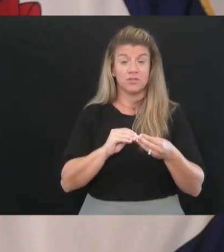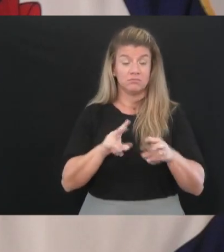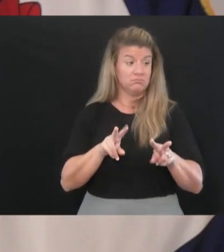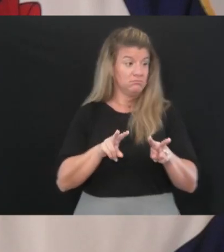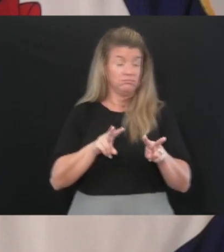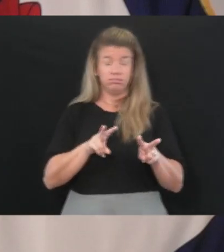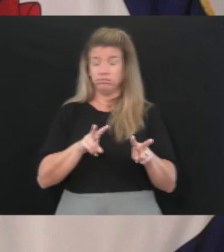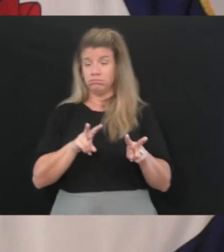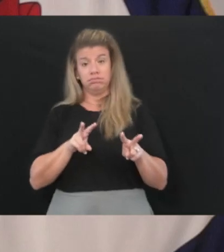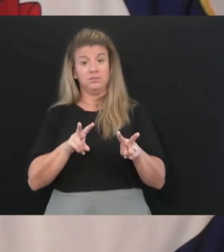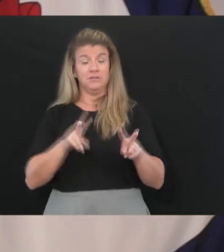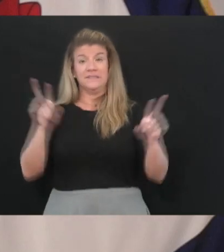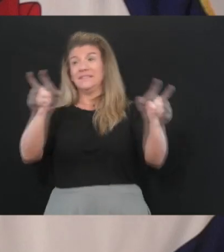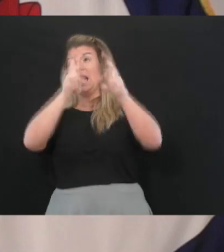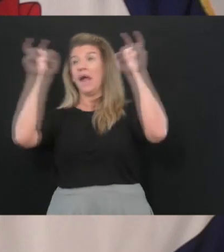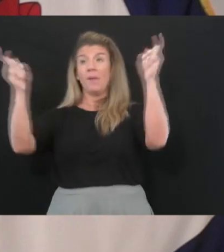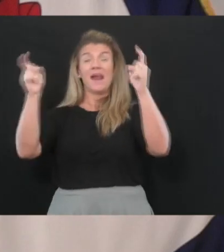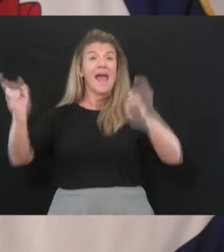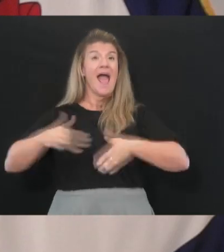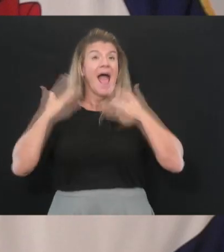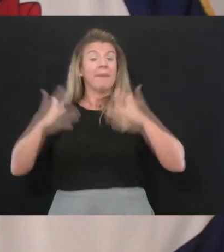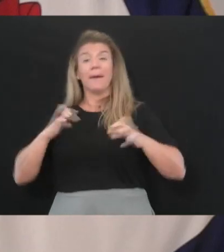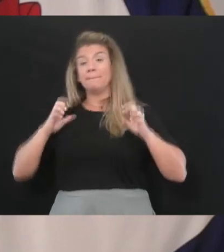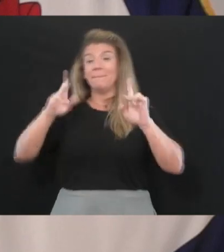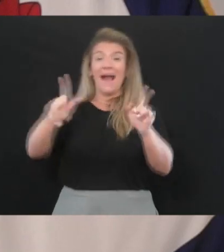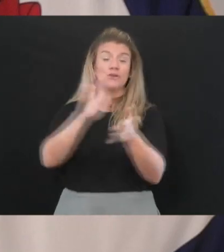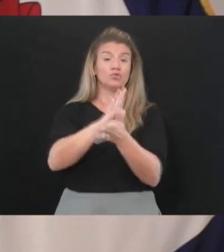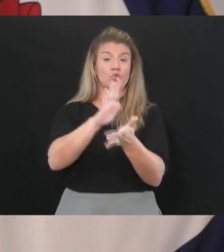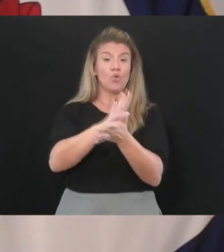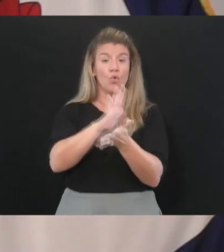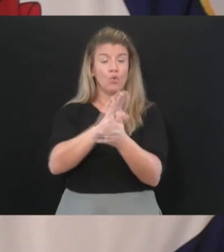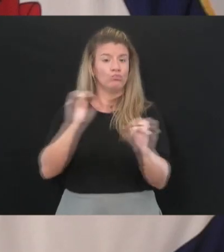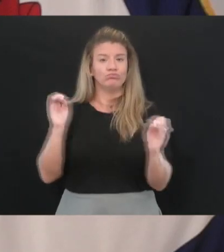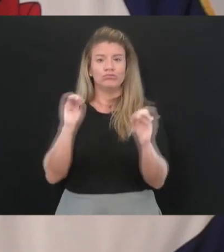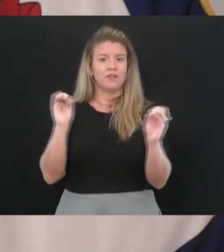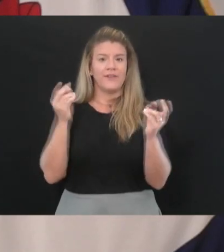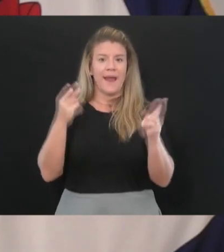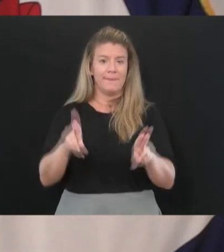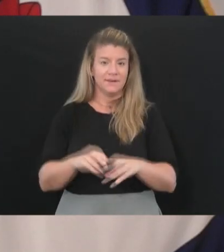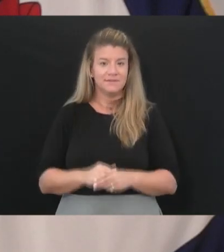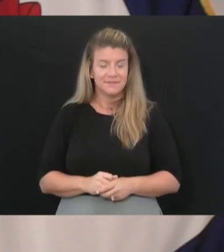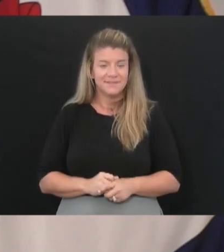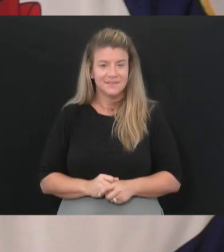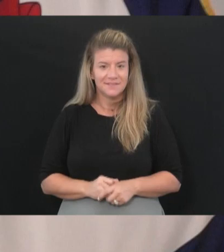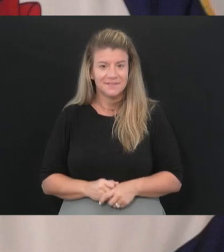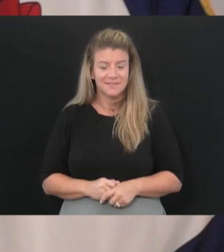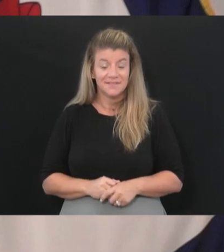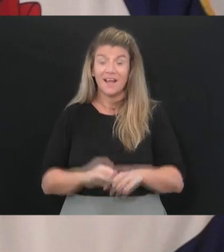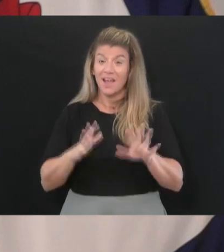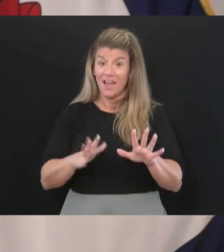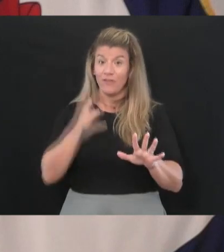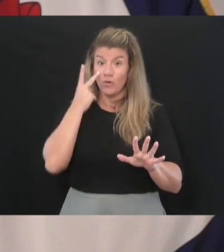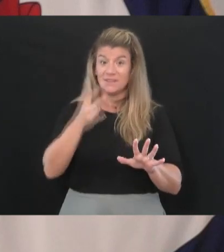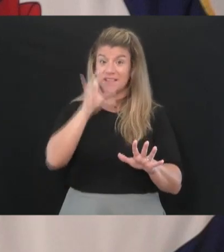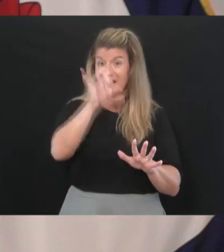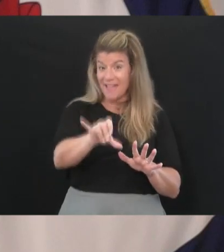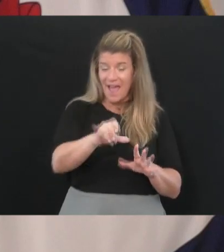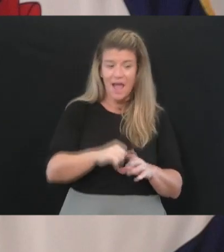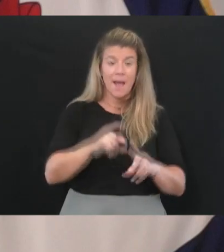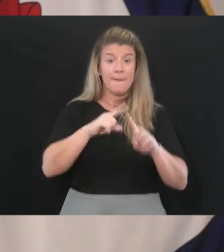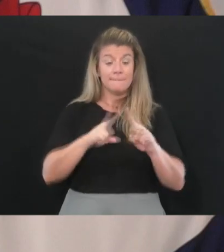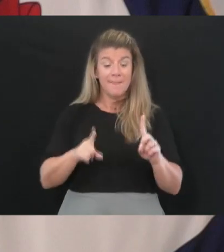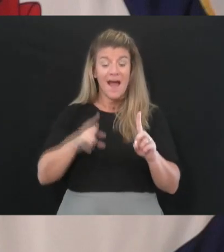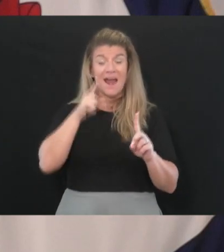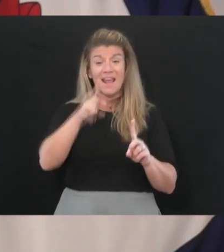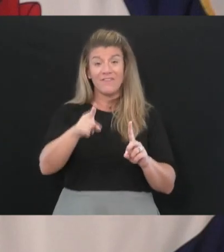celebrating heading back to school. And we'd be happy as we could be with doing just that. From the standpoint of a drop